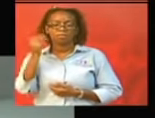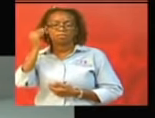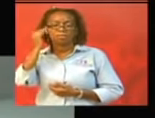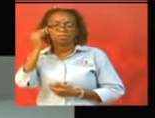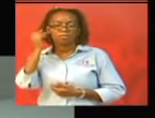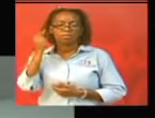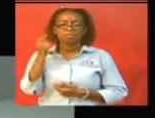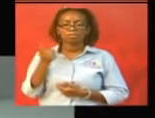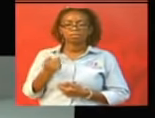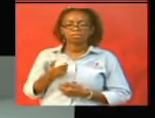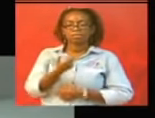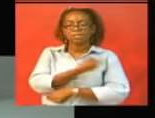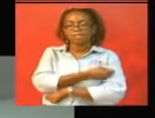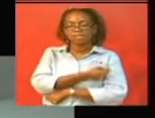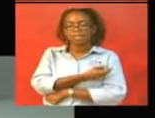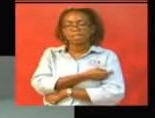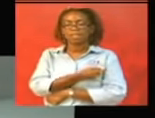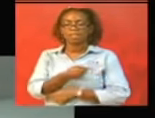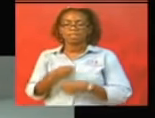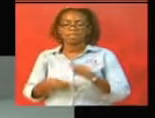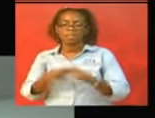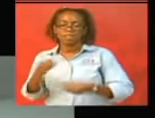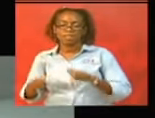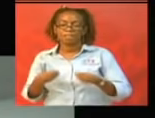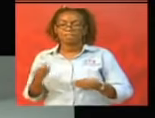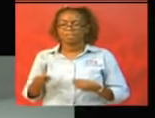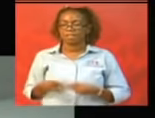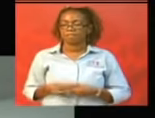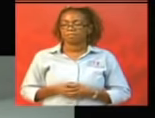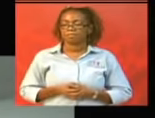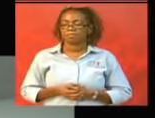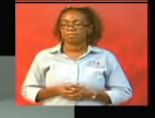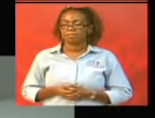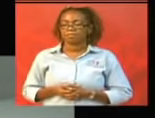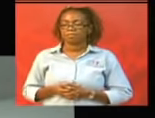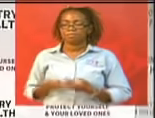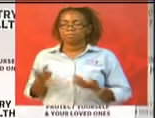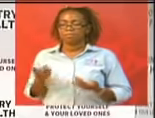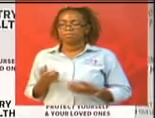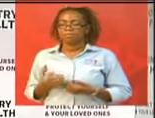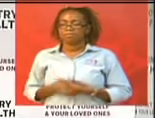Sinopharm and the vaccines from the African Medical Council? Thank you.